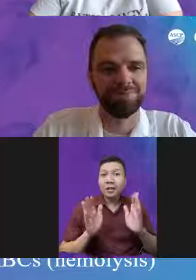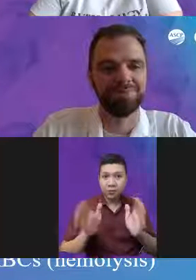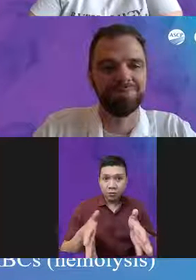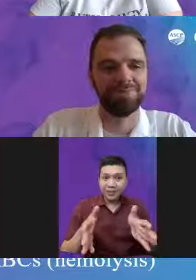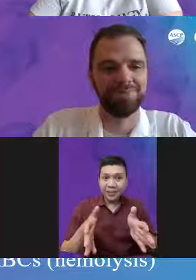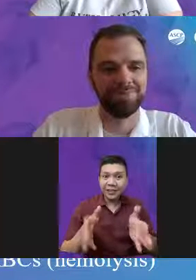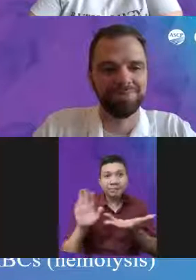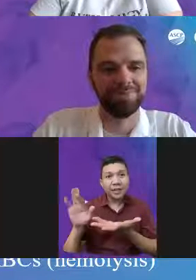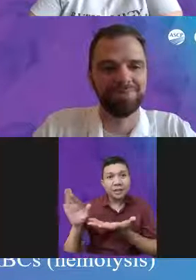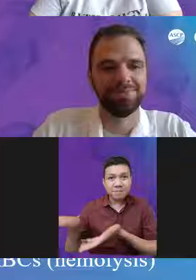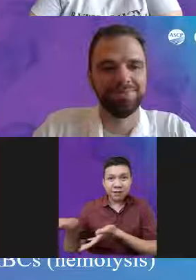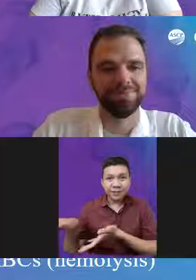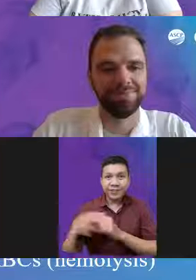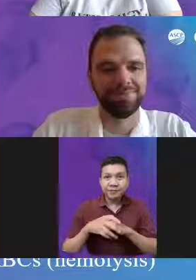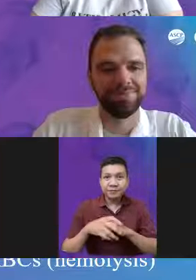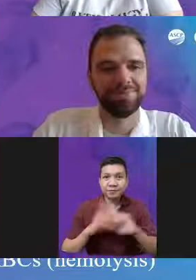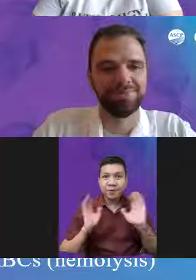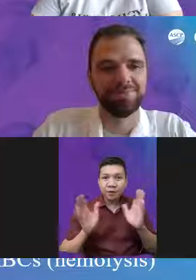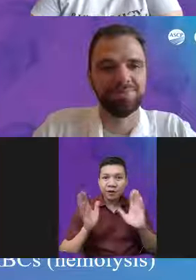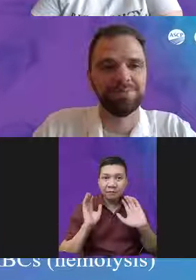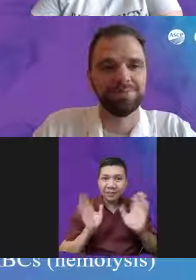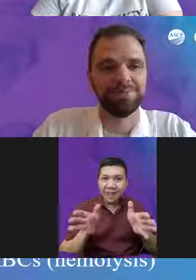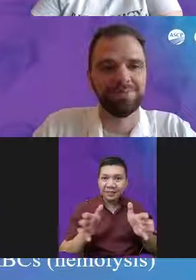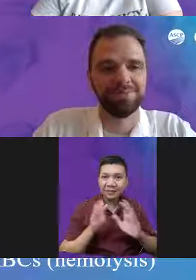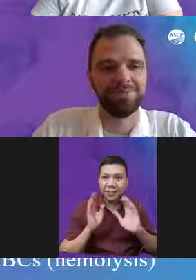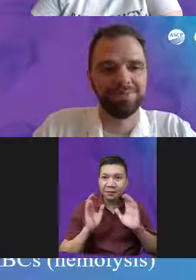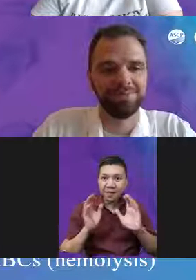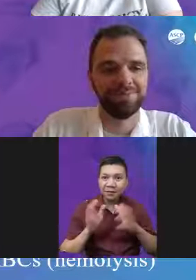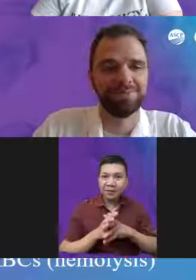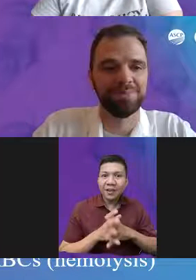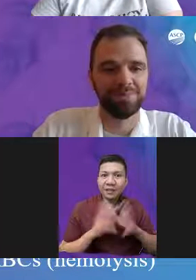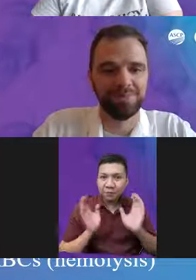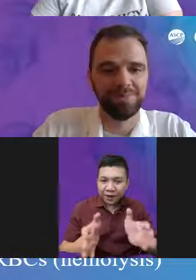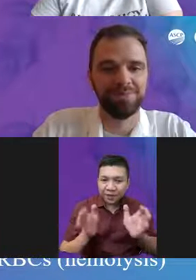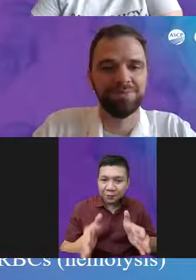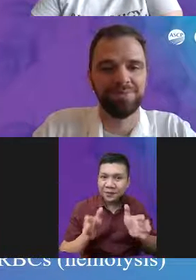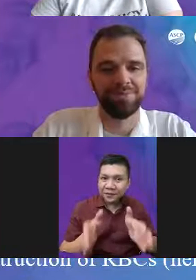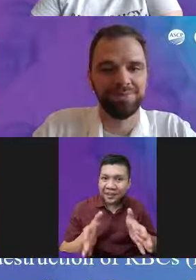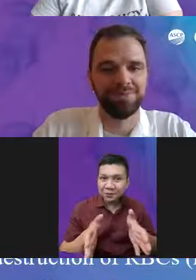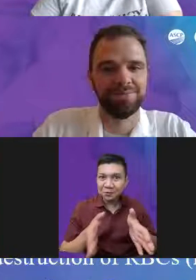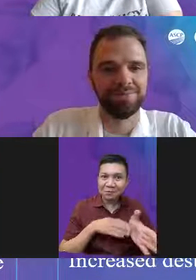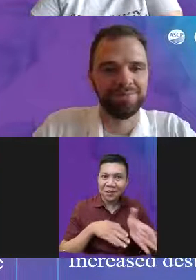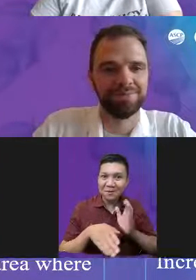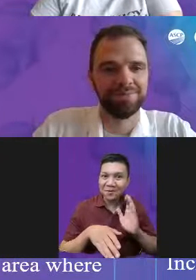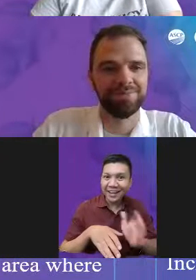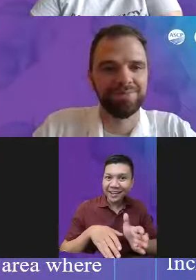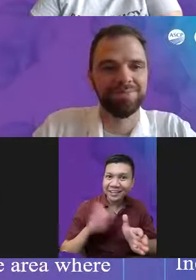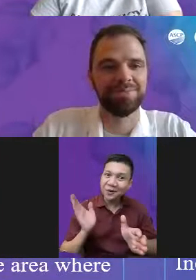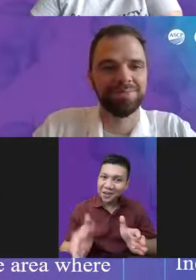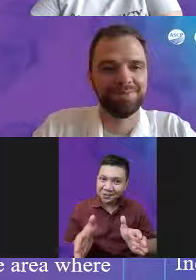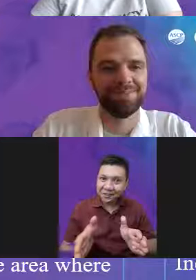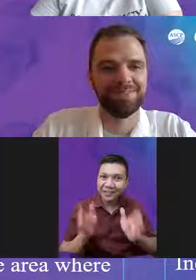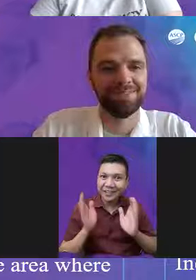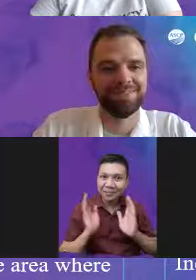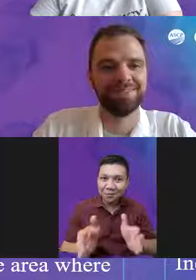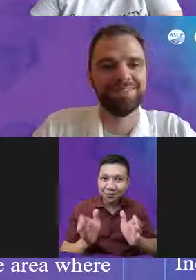microcytic, normocytic, and macrocytic. Remember, with that, think about the grade that you want to get in school, between 80